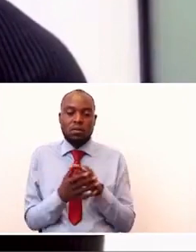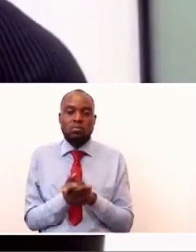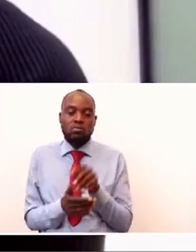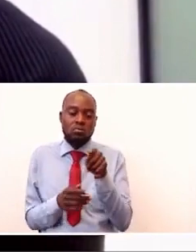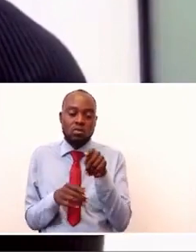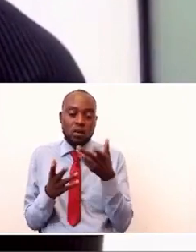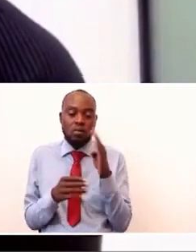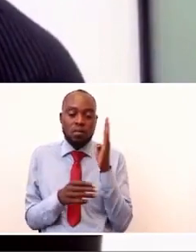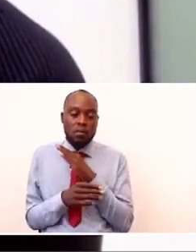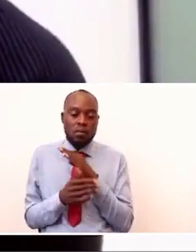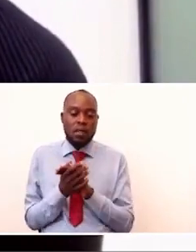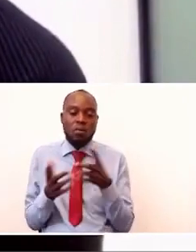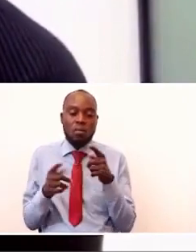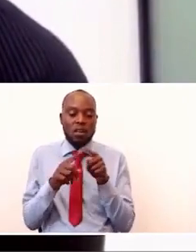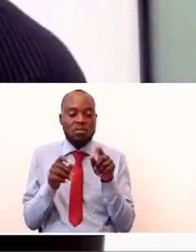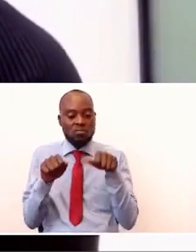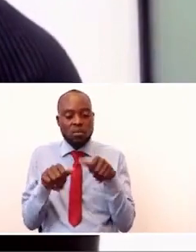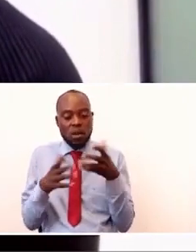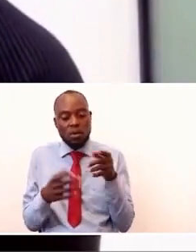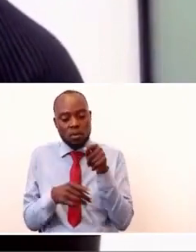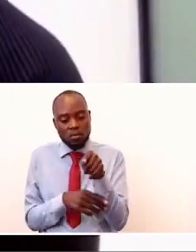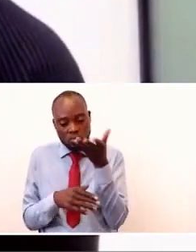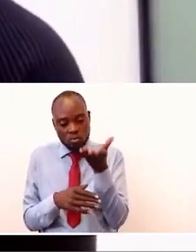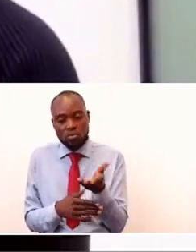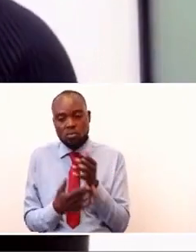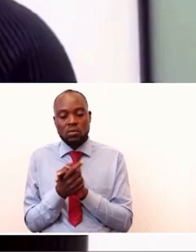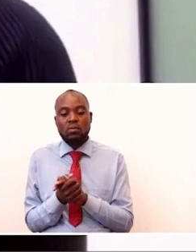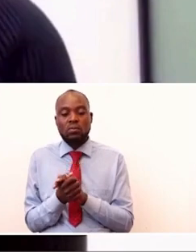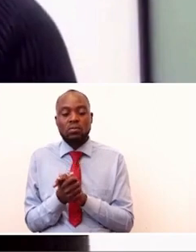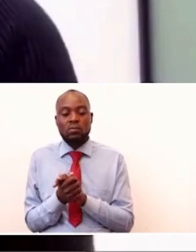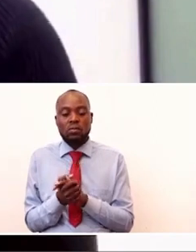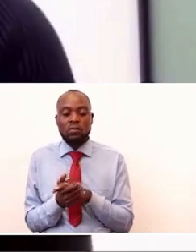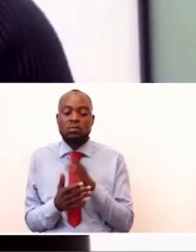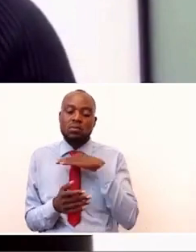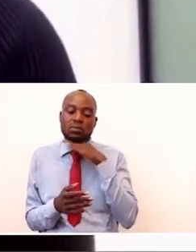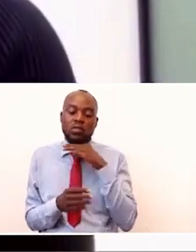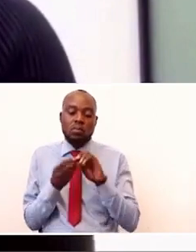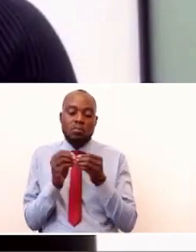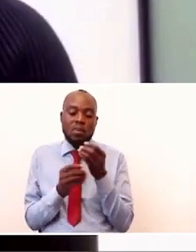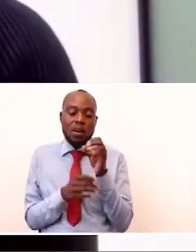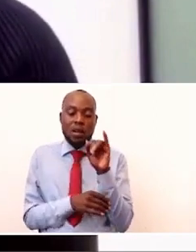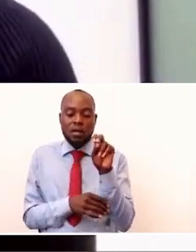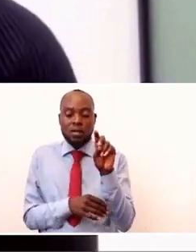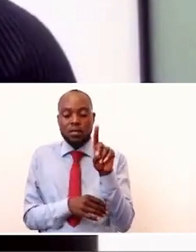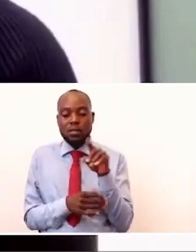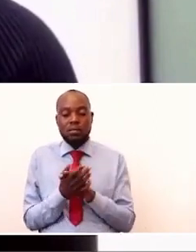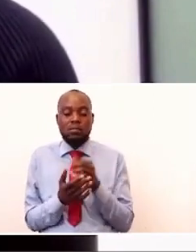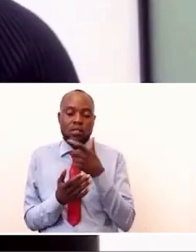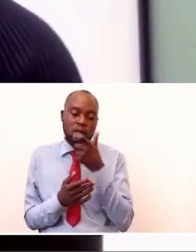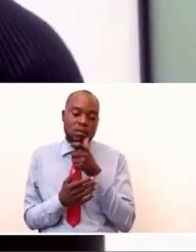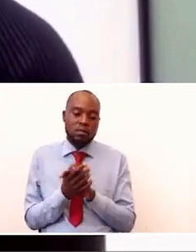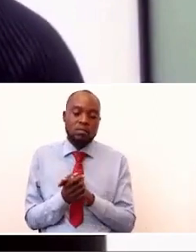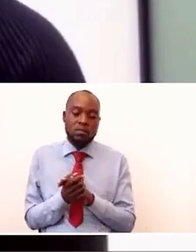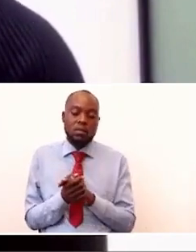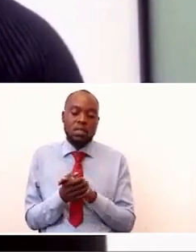And how do we confirm this particular identity and be able to fix all these identity issues. I think that as a